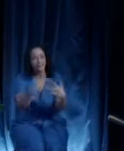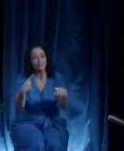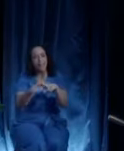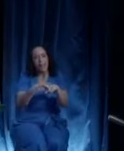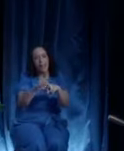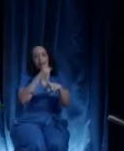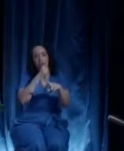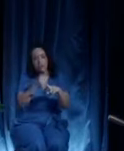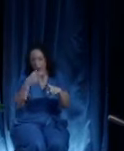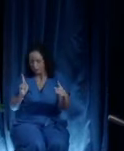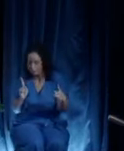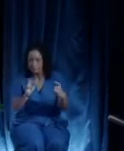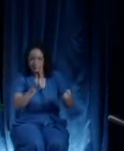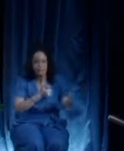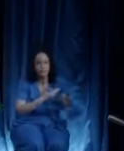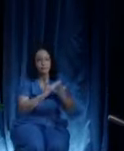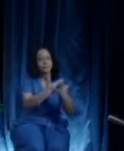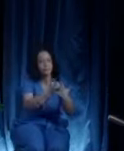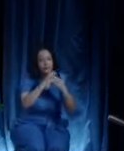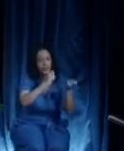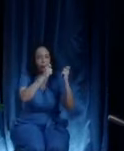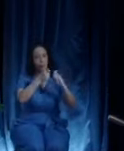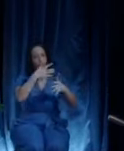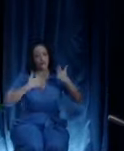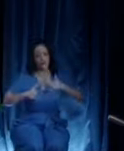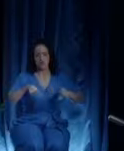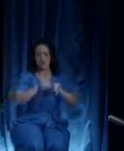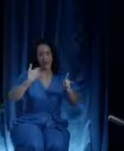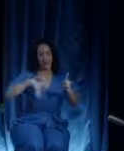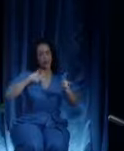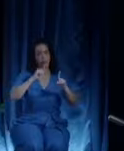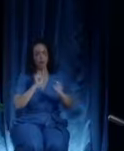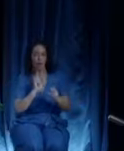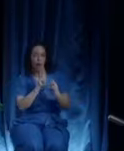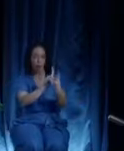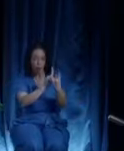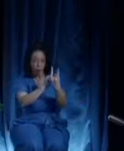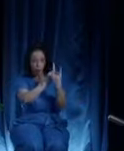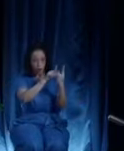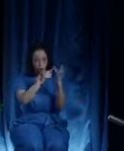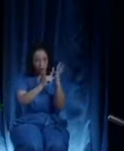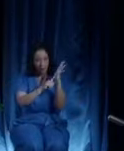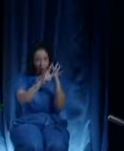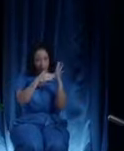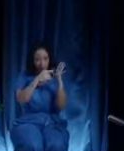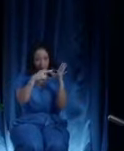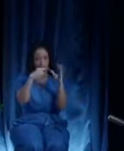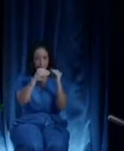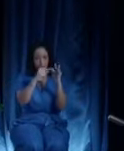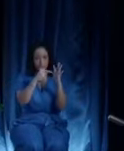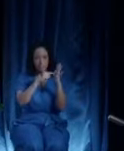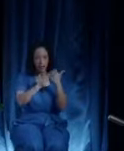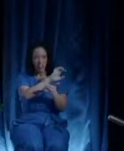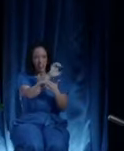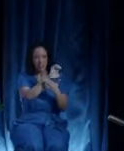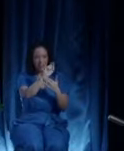to go into body service to Elizabeth I so they can get close to her. So there is an element of that going on, of profound